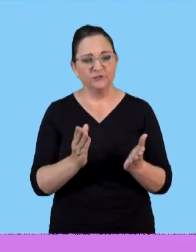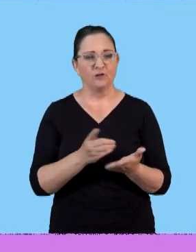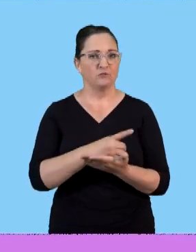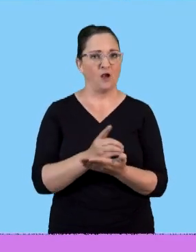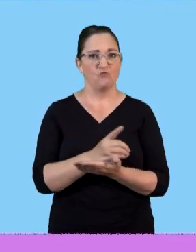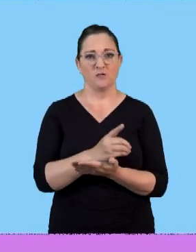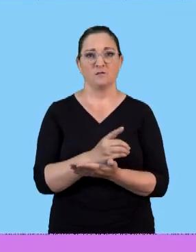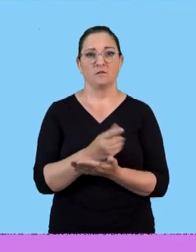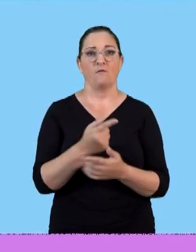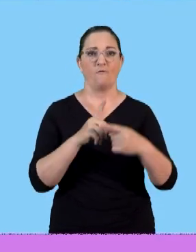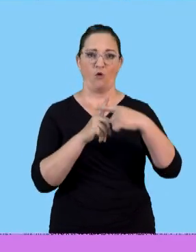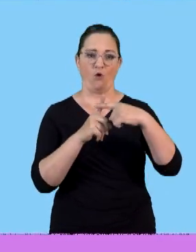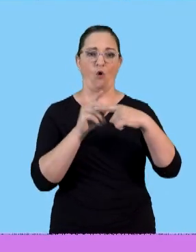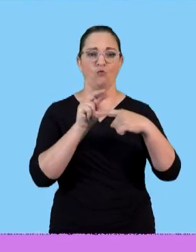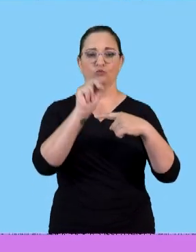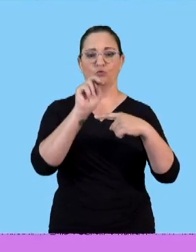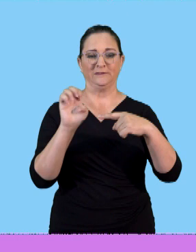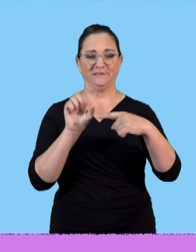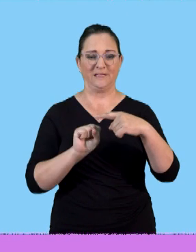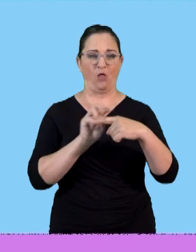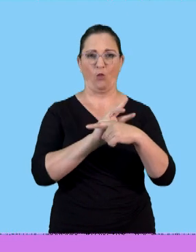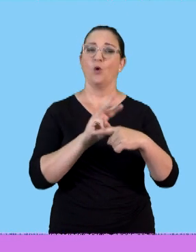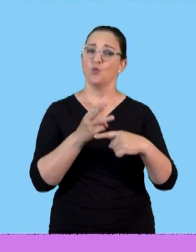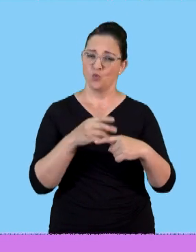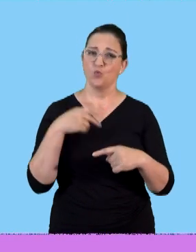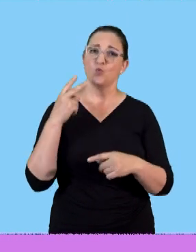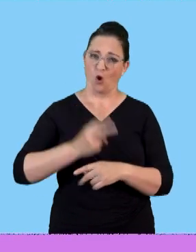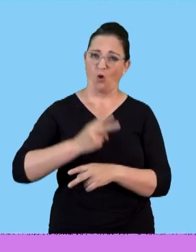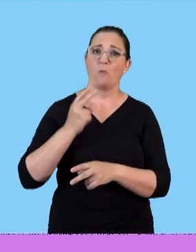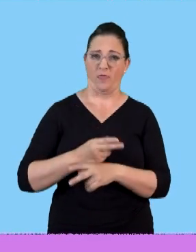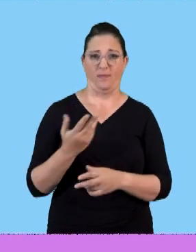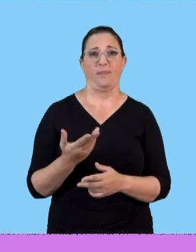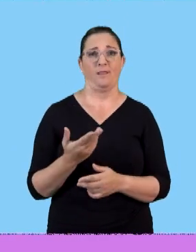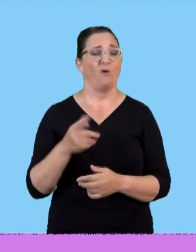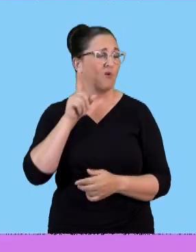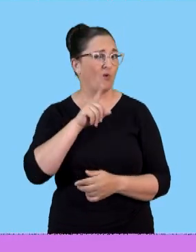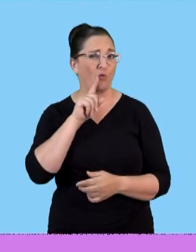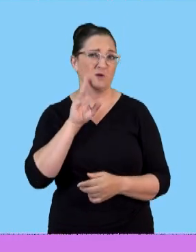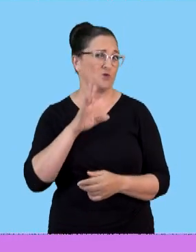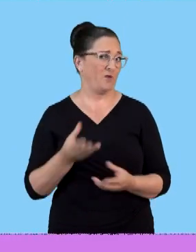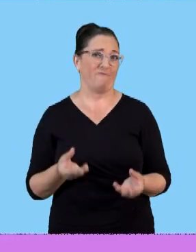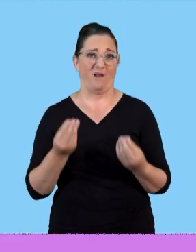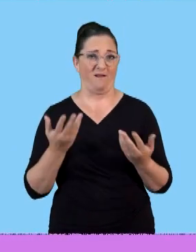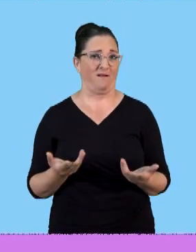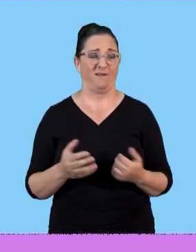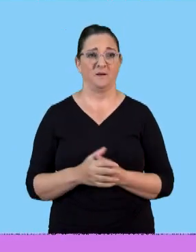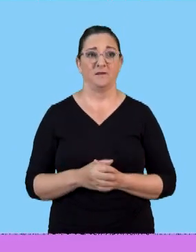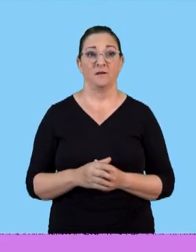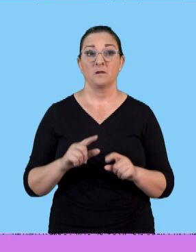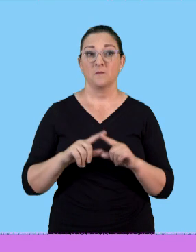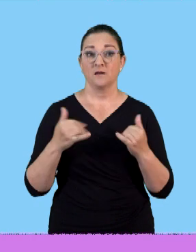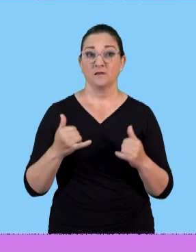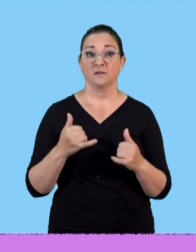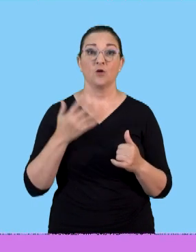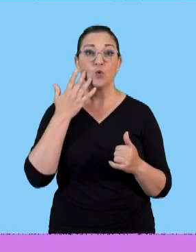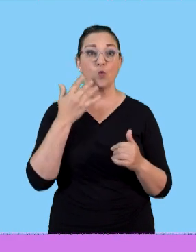or compass direction. Guys, as I've indicated, this is a common question. You'll find it almost in every question paper,